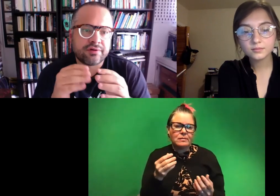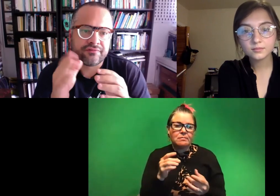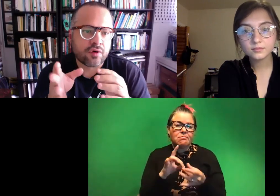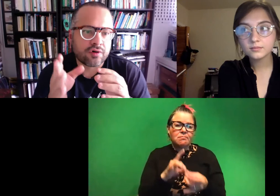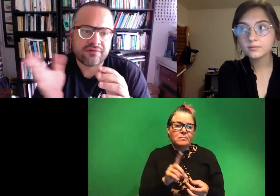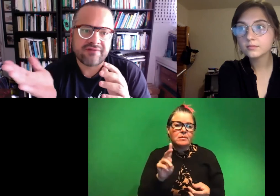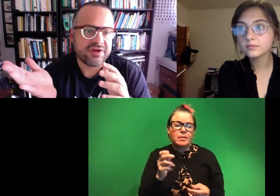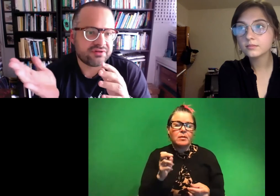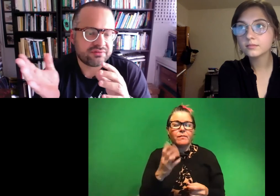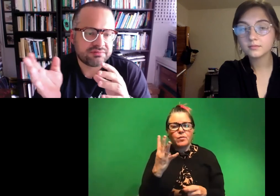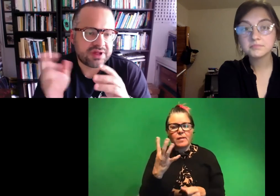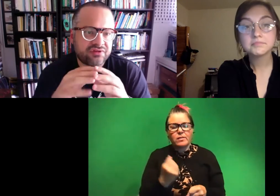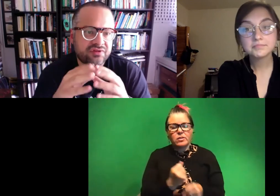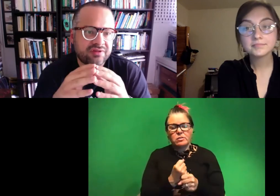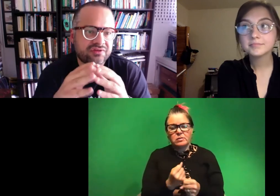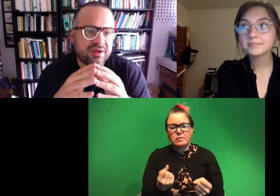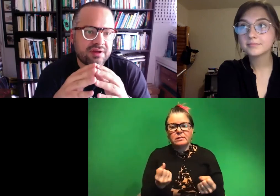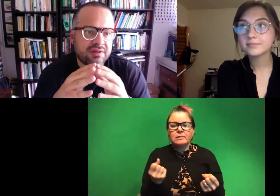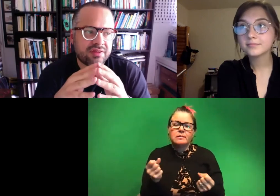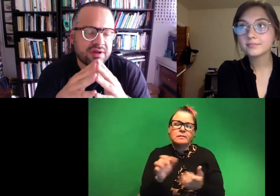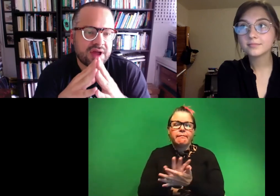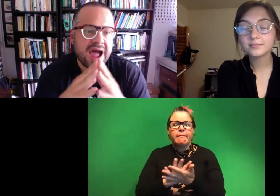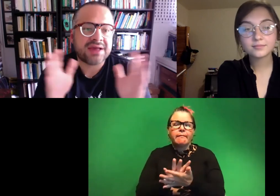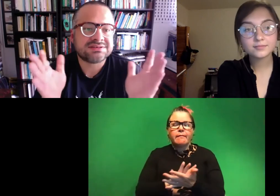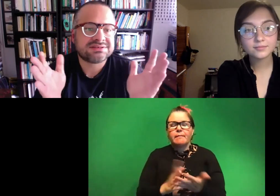for 4 or 5 years. That's